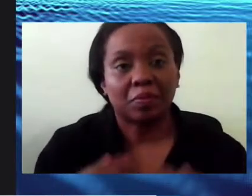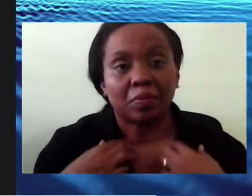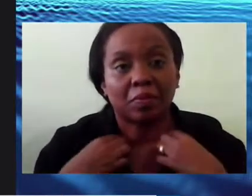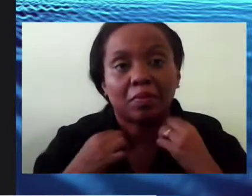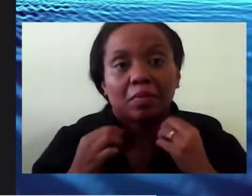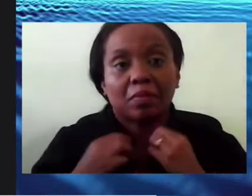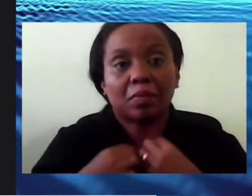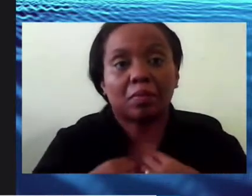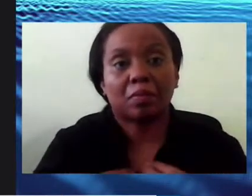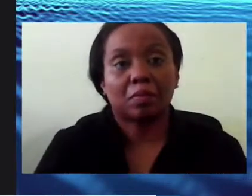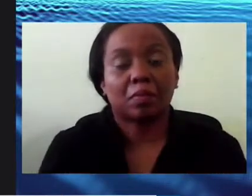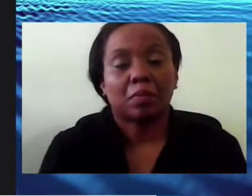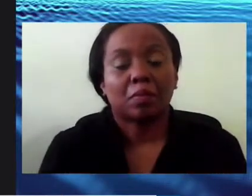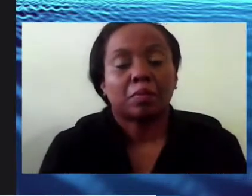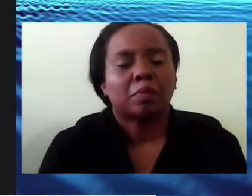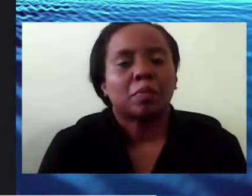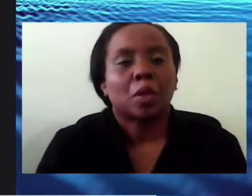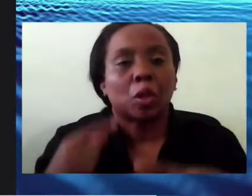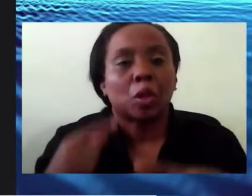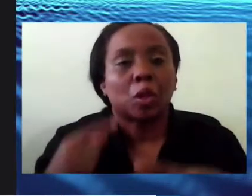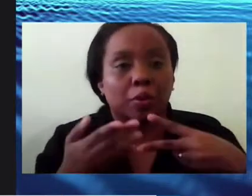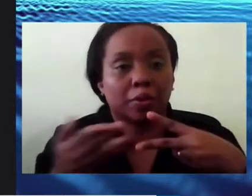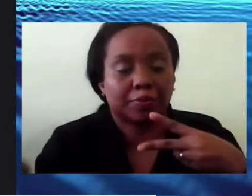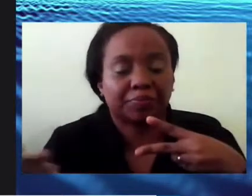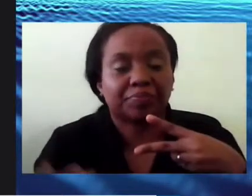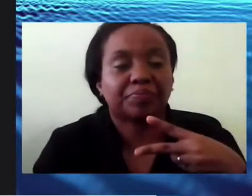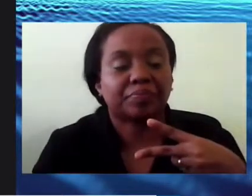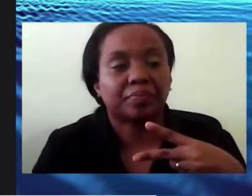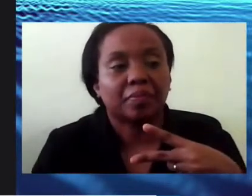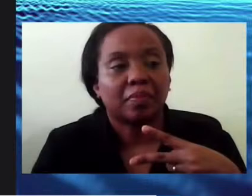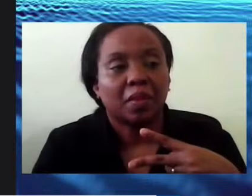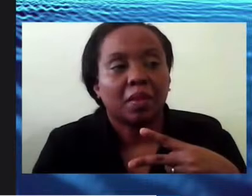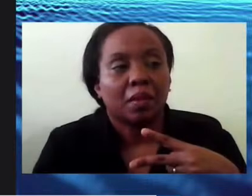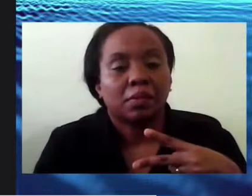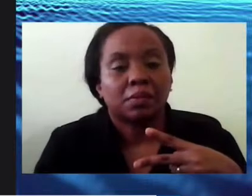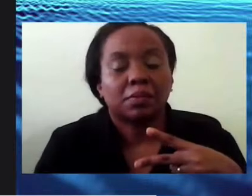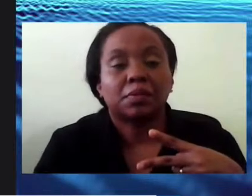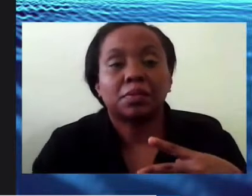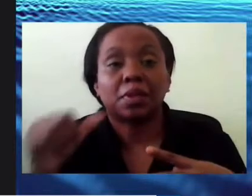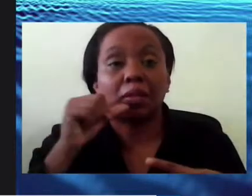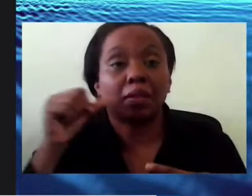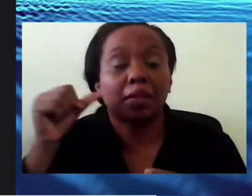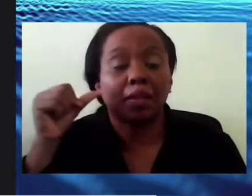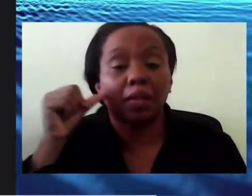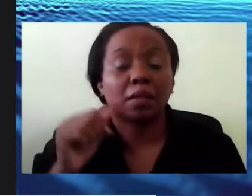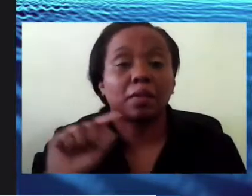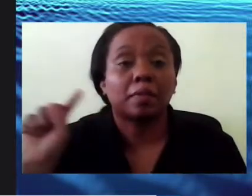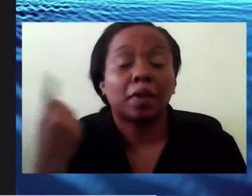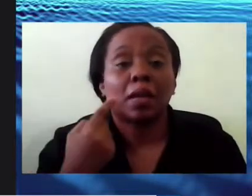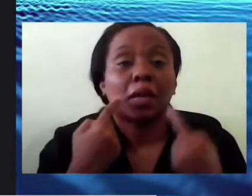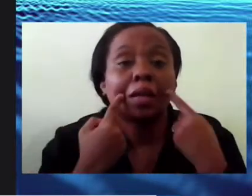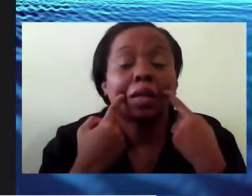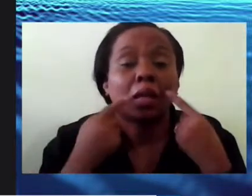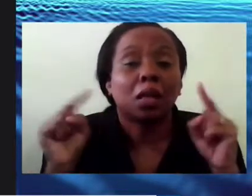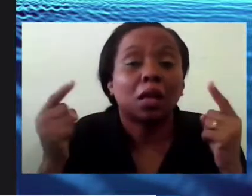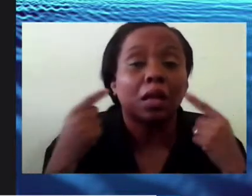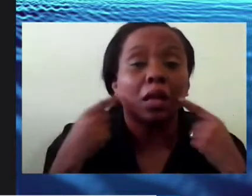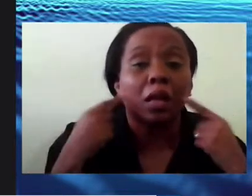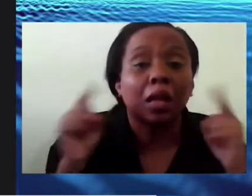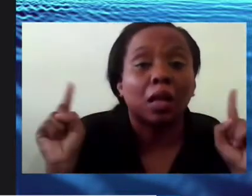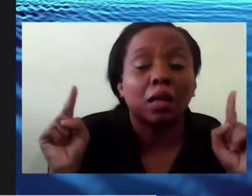Two things to note. One was that yesterday we had our very first successful measurement of sulfur